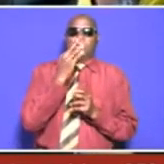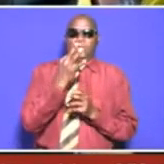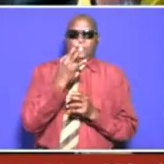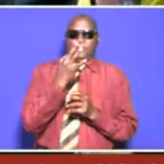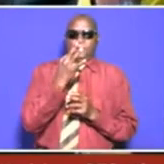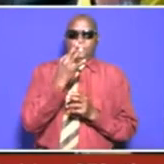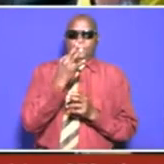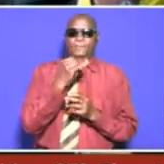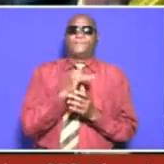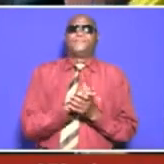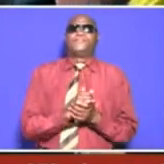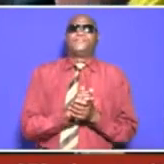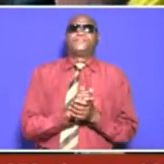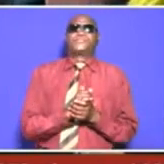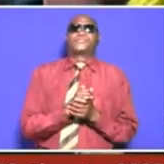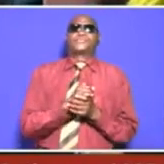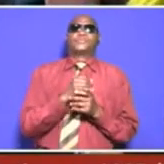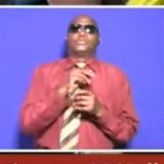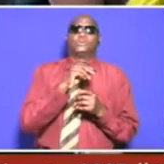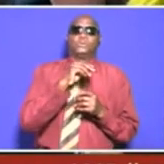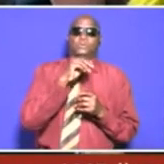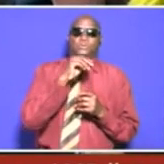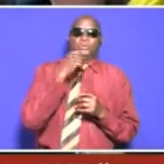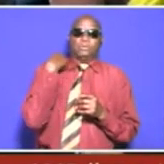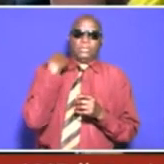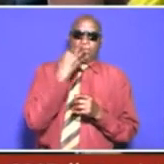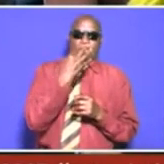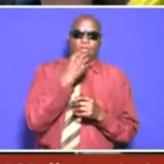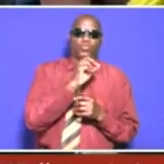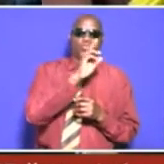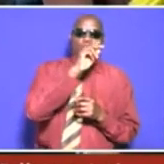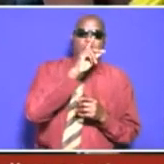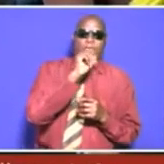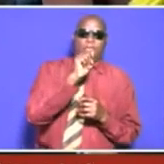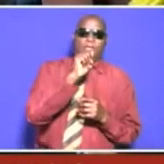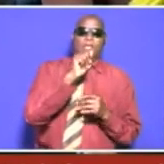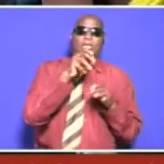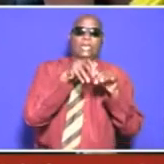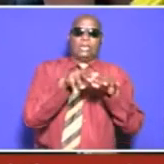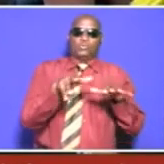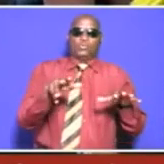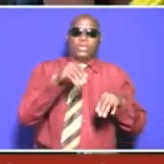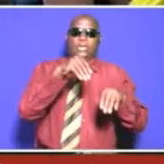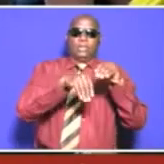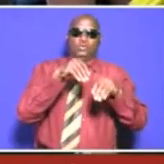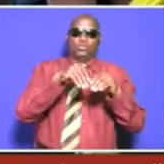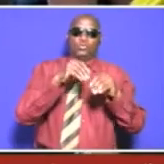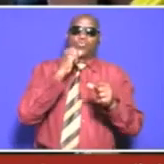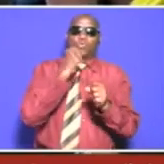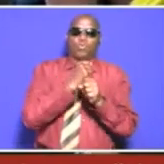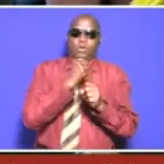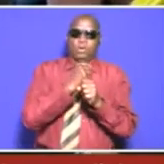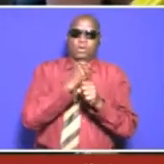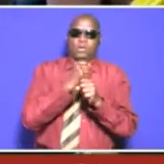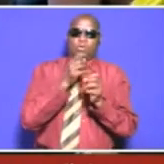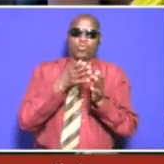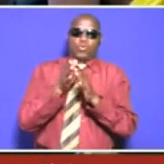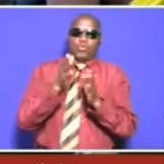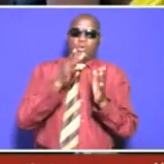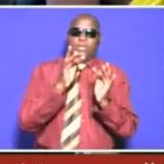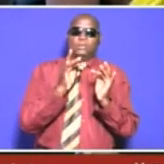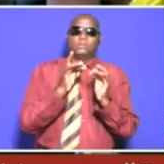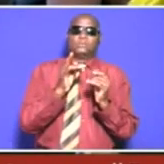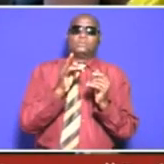December 2023. Three, that the UDA grassroots elections shall be conducted in the manner and form of a